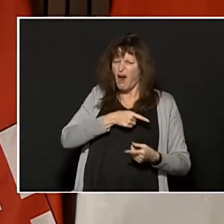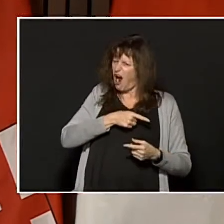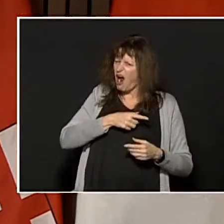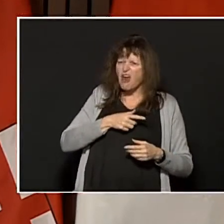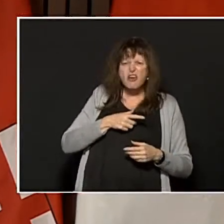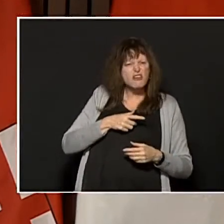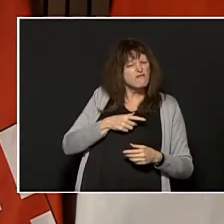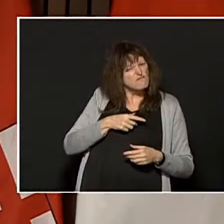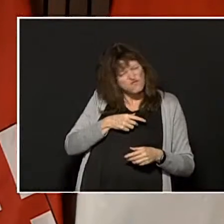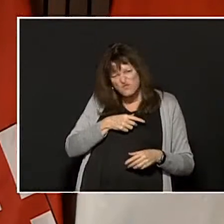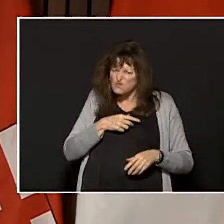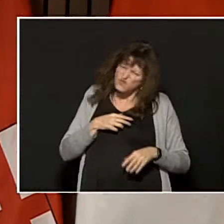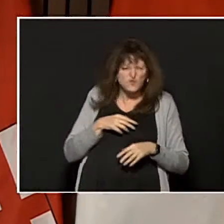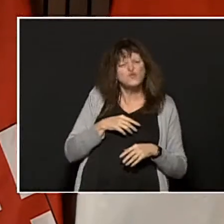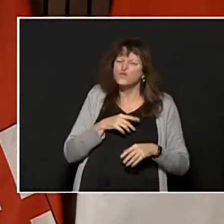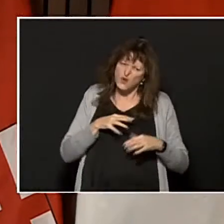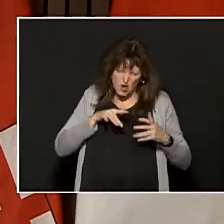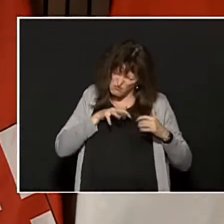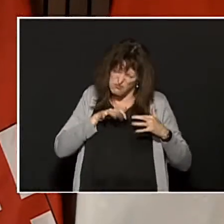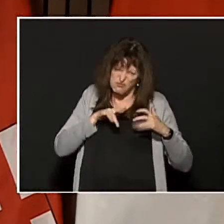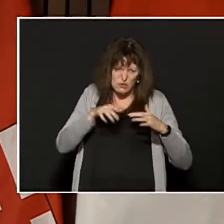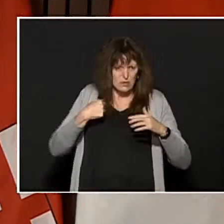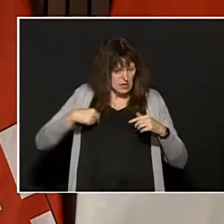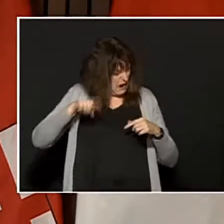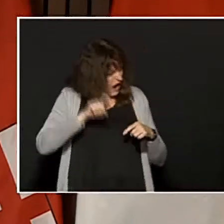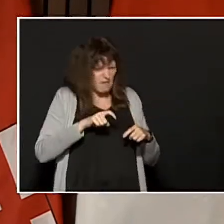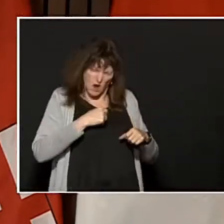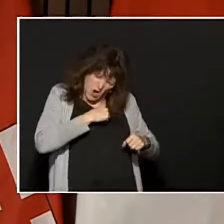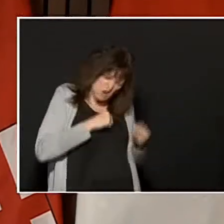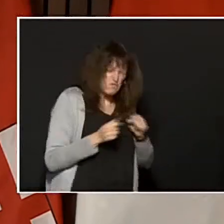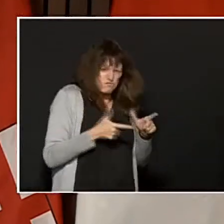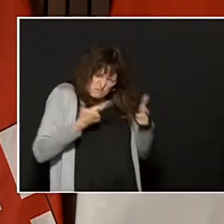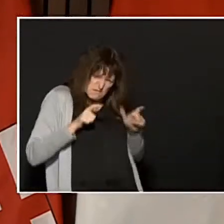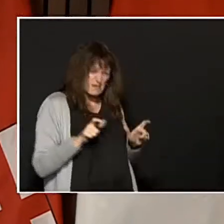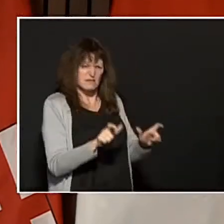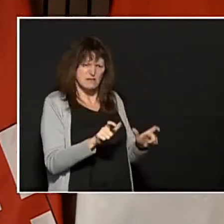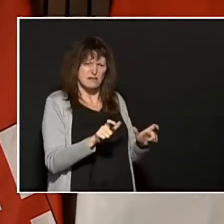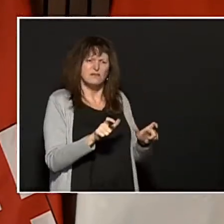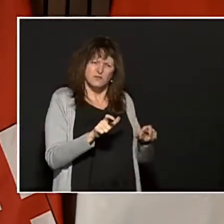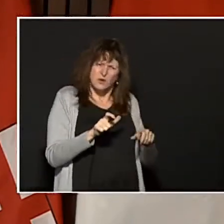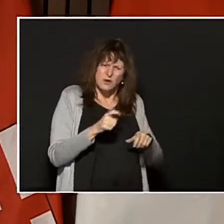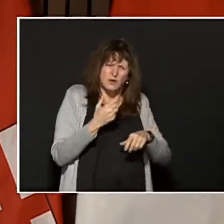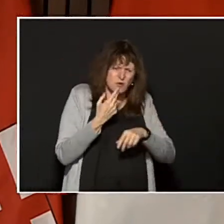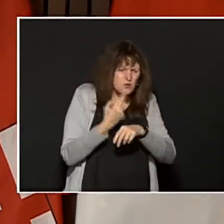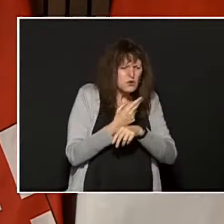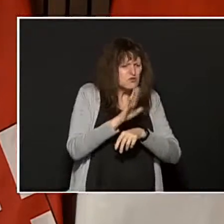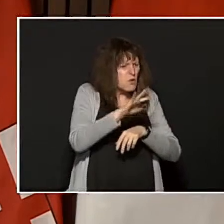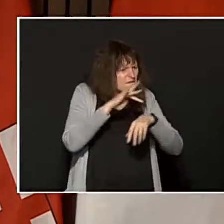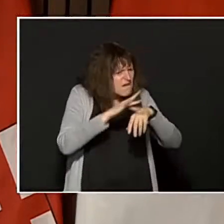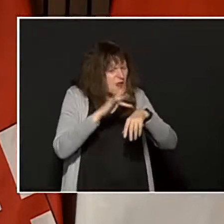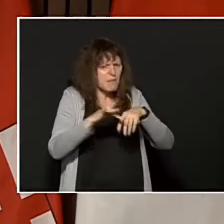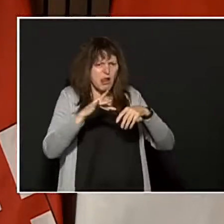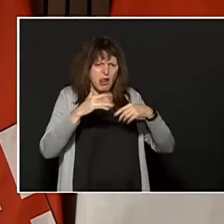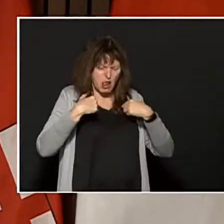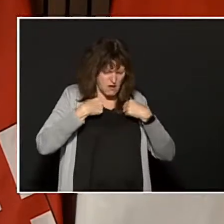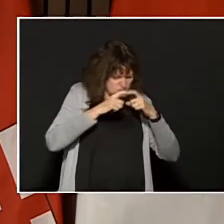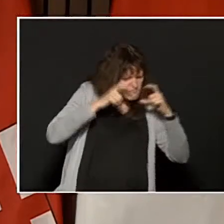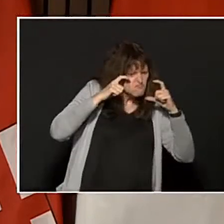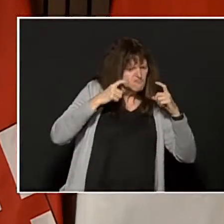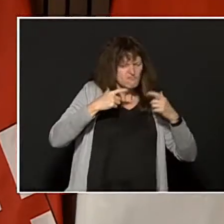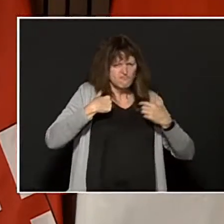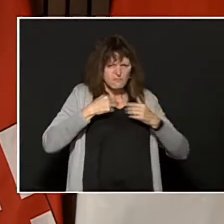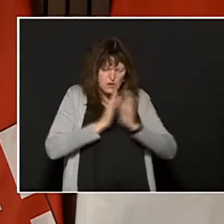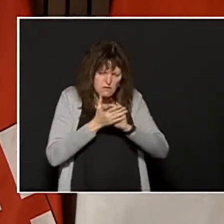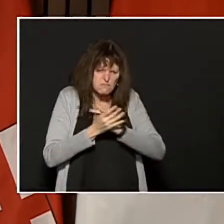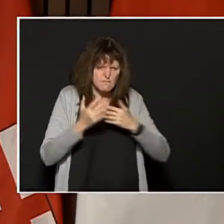numbers down once and for all, using all the available means at our disposal. We know what to do now, and it's